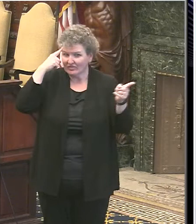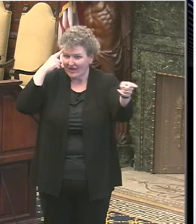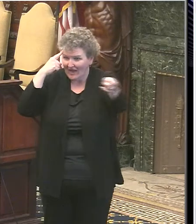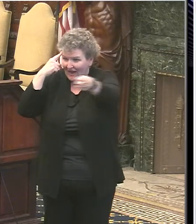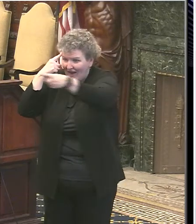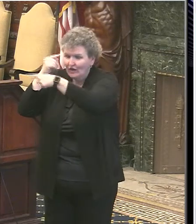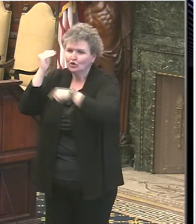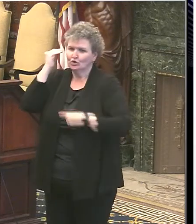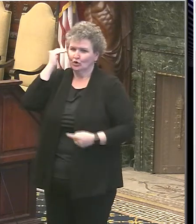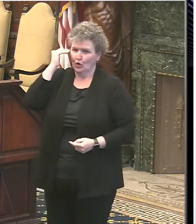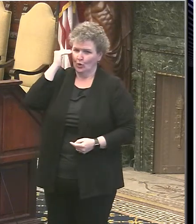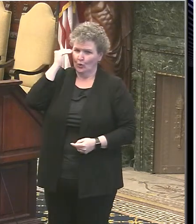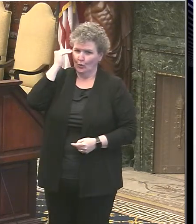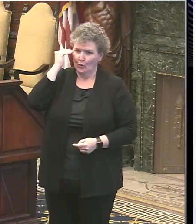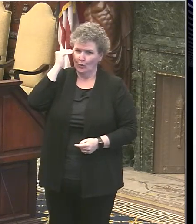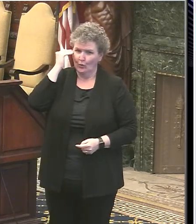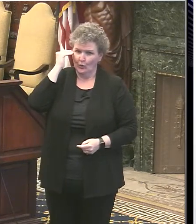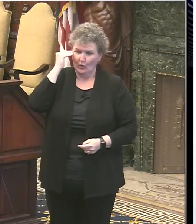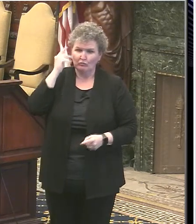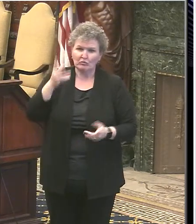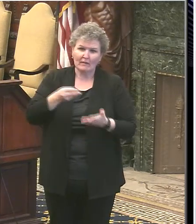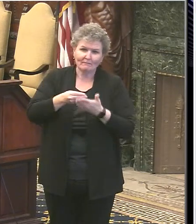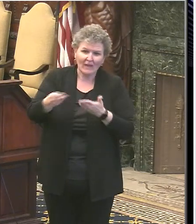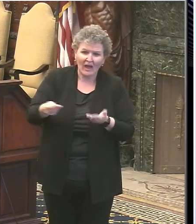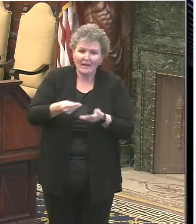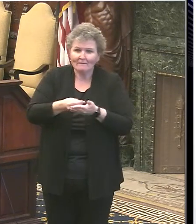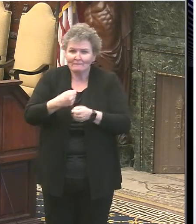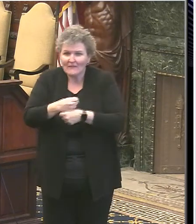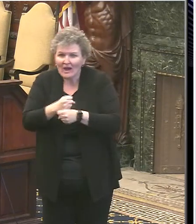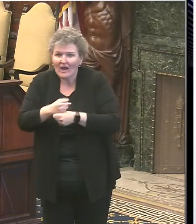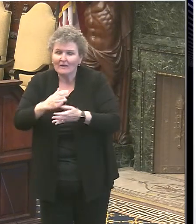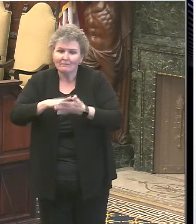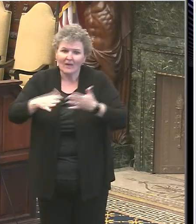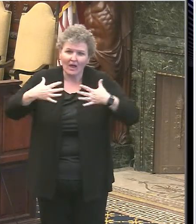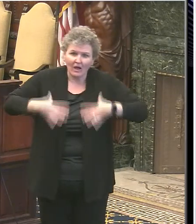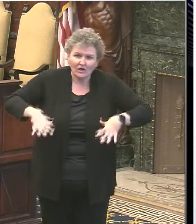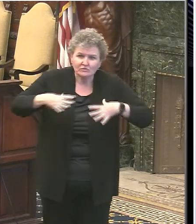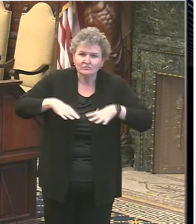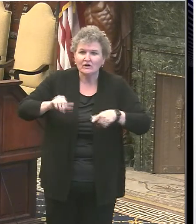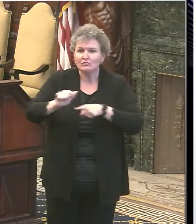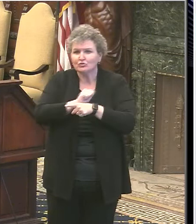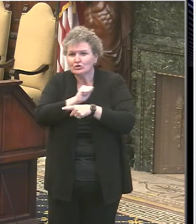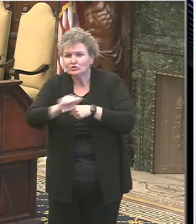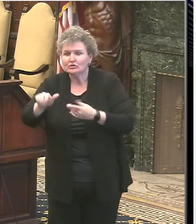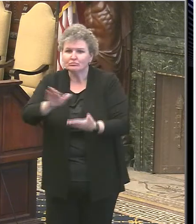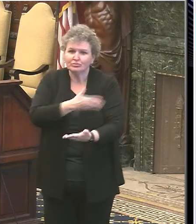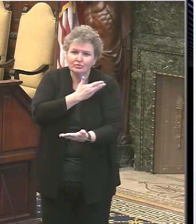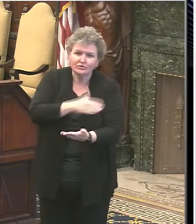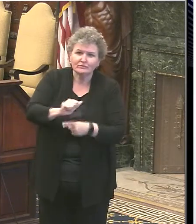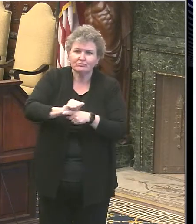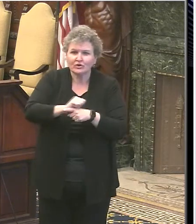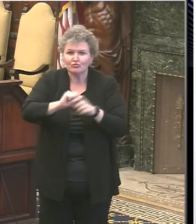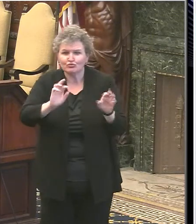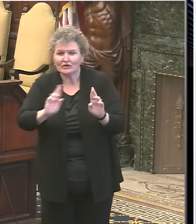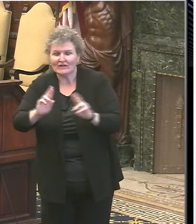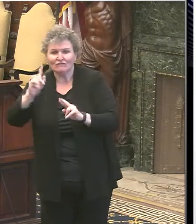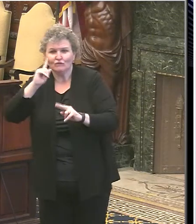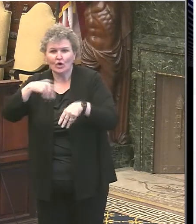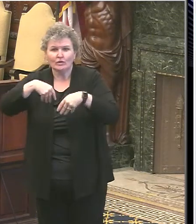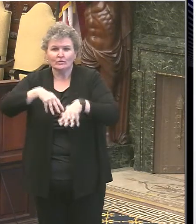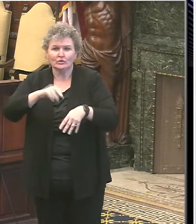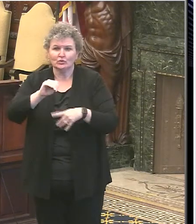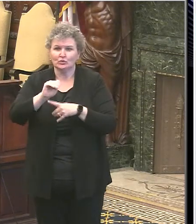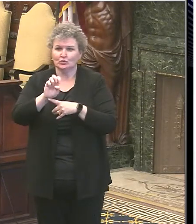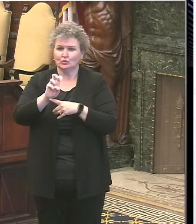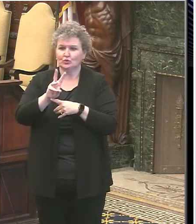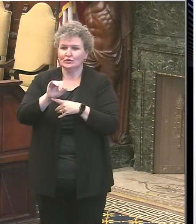buy materials for costumes and rehearse and do all the things they do to get ready for New Year's Day. So they won't be